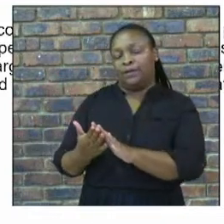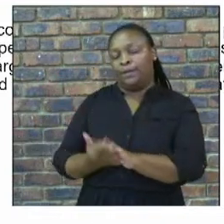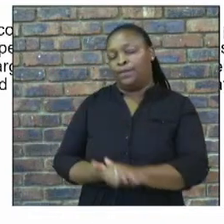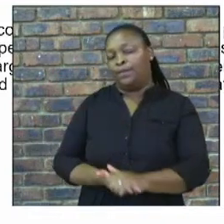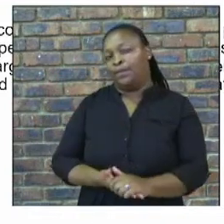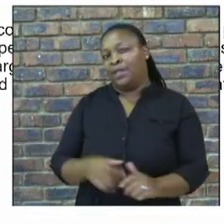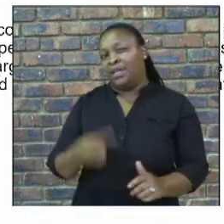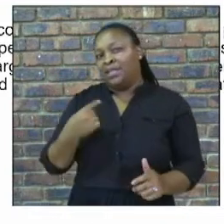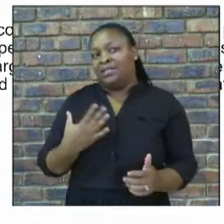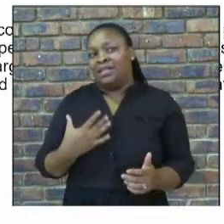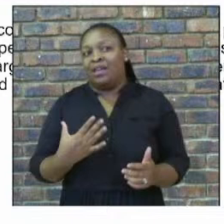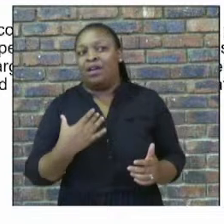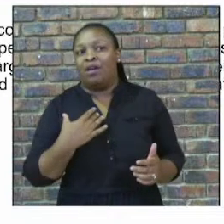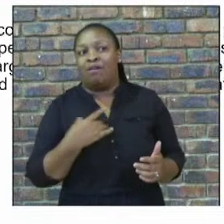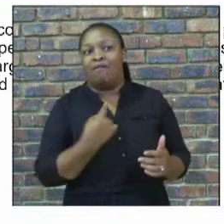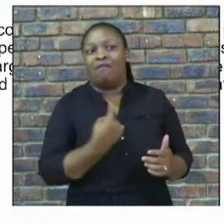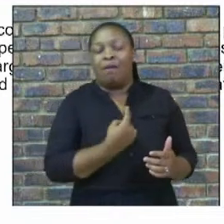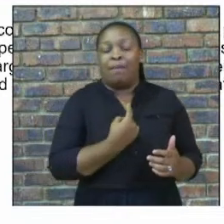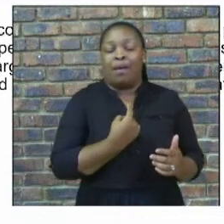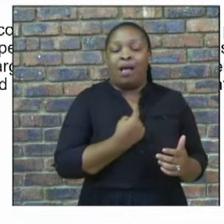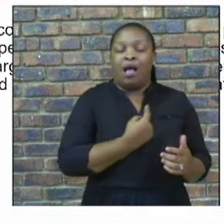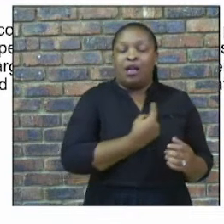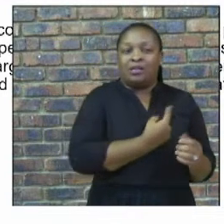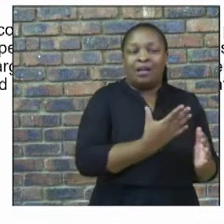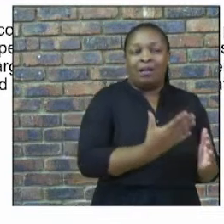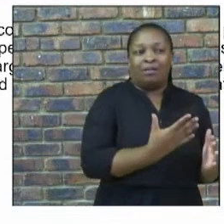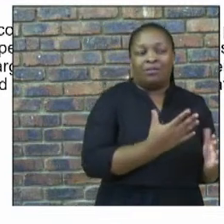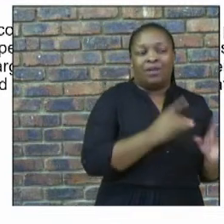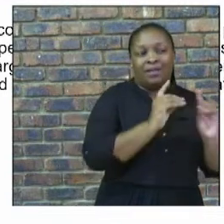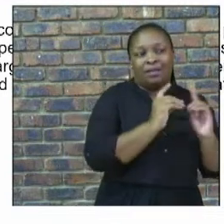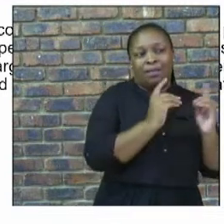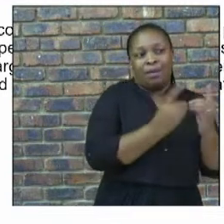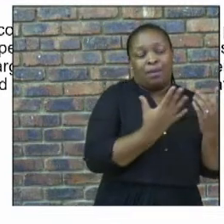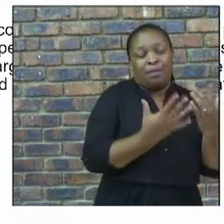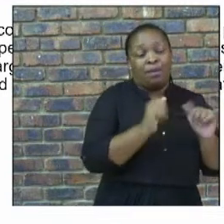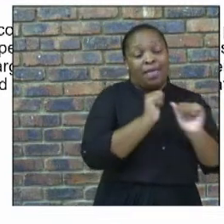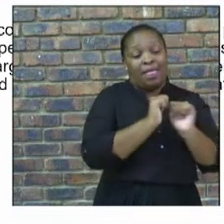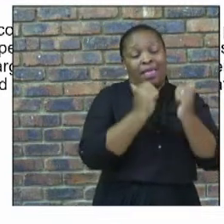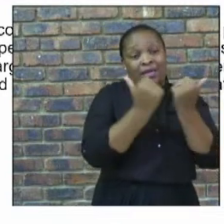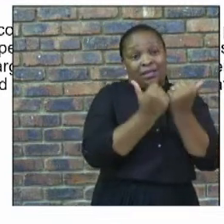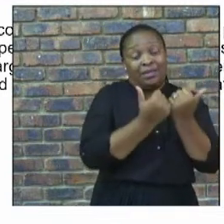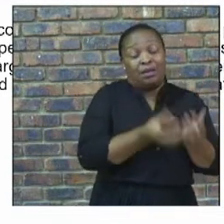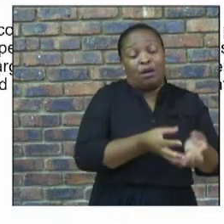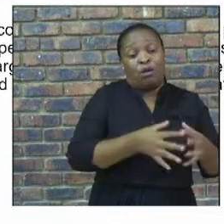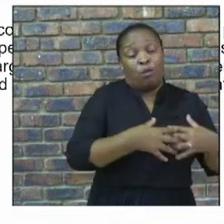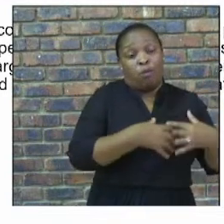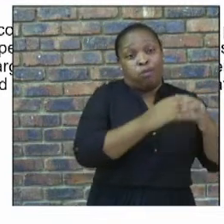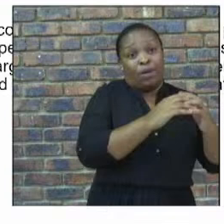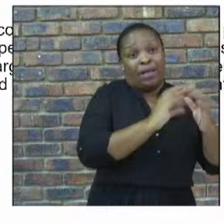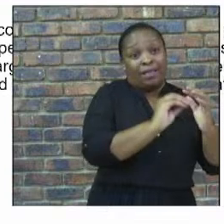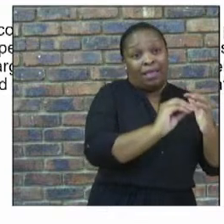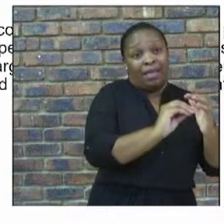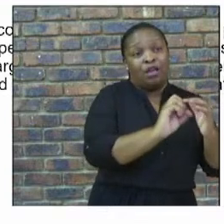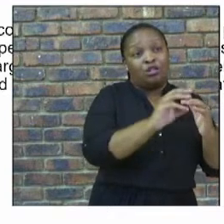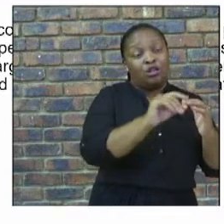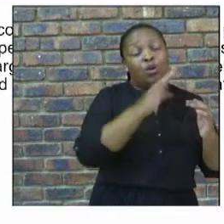having provincial structures, maybe let's extend the service to agencies that are already in the provinces, so